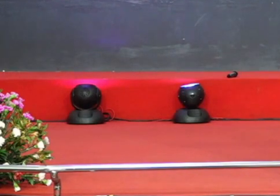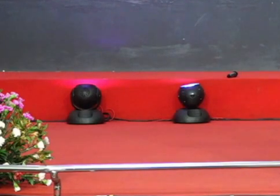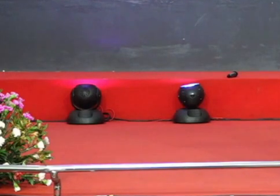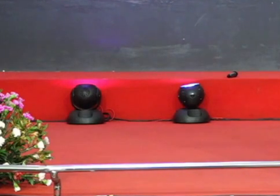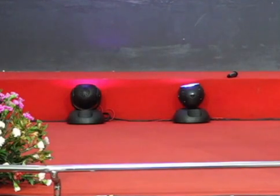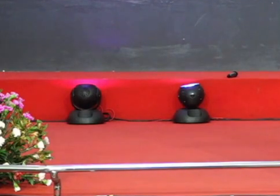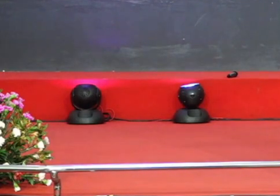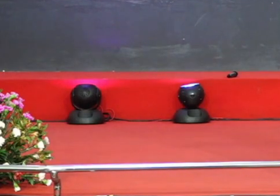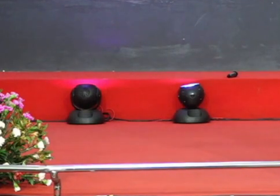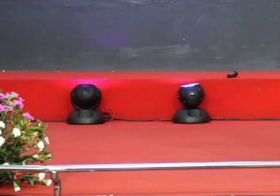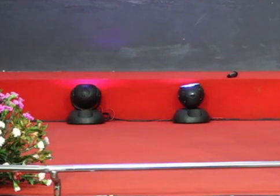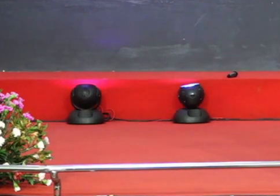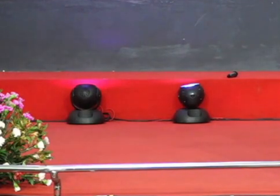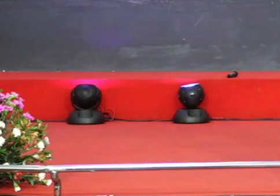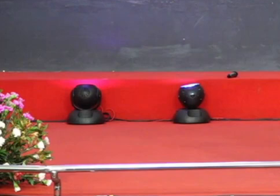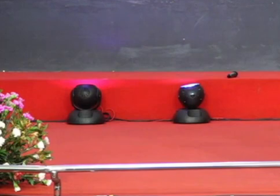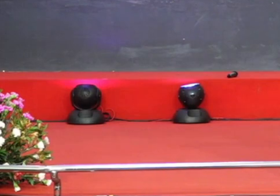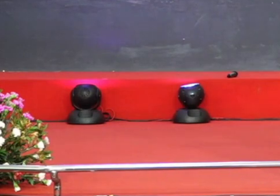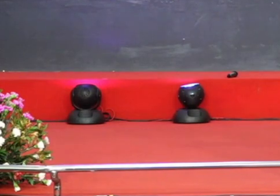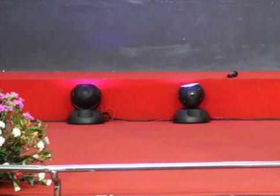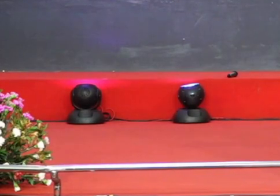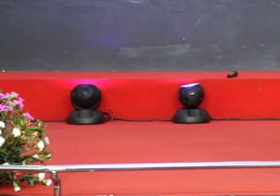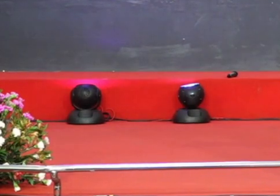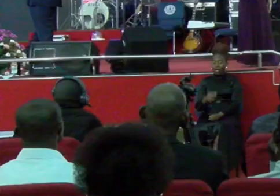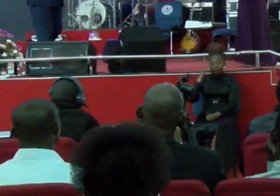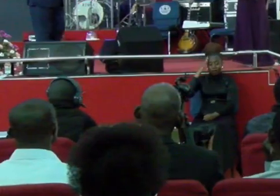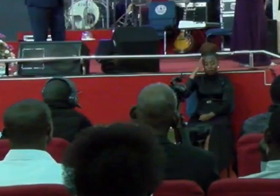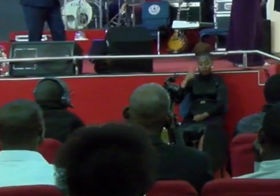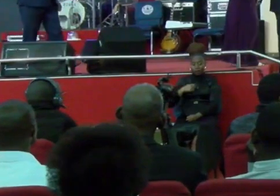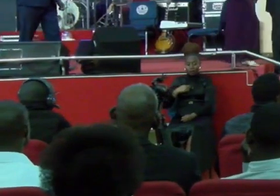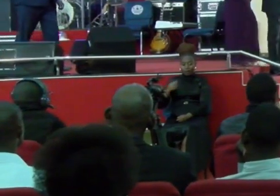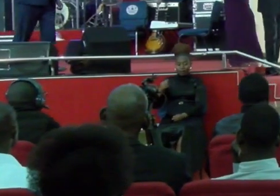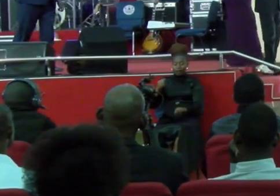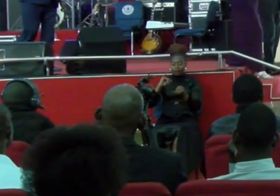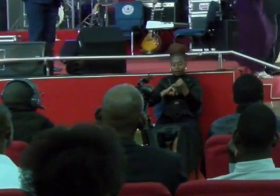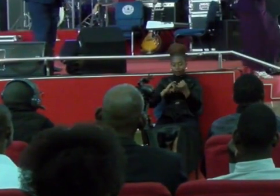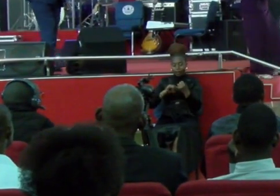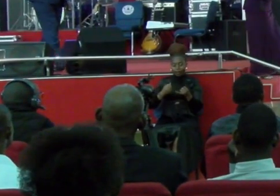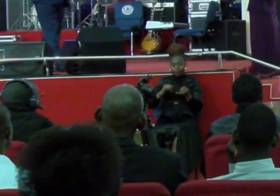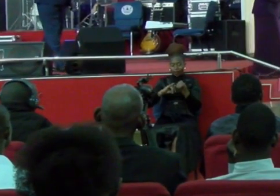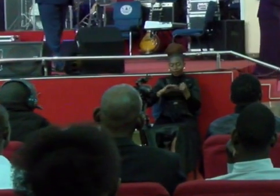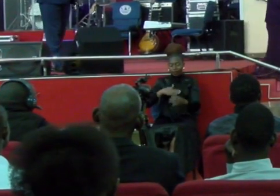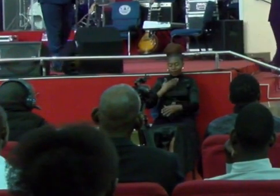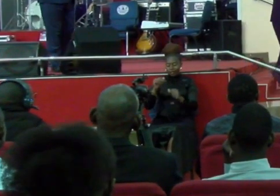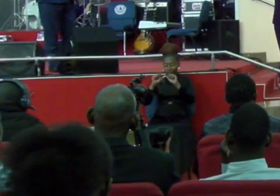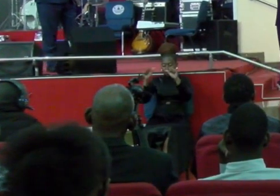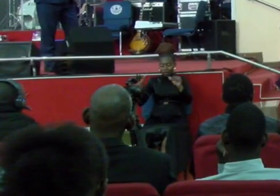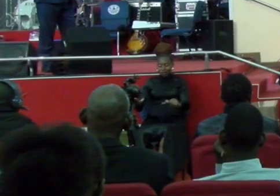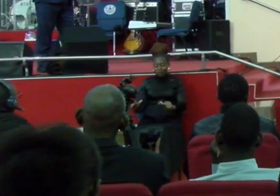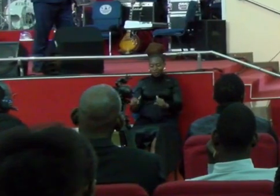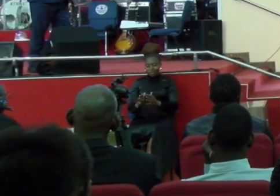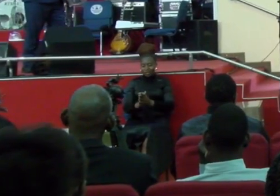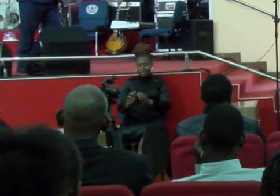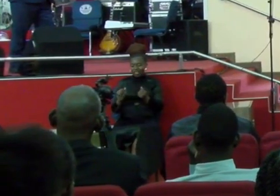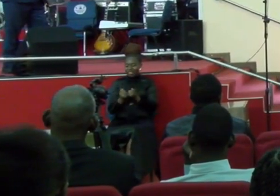You know, I married her at an altar. Nilimuoa kwenye madhabahu. And you cannot take away me